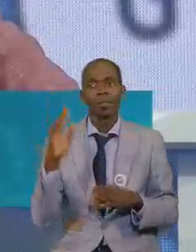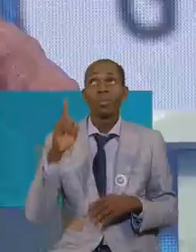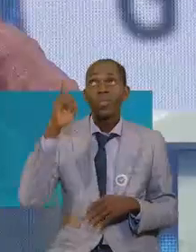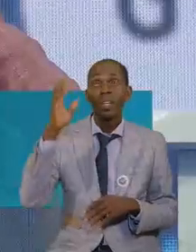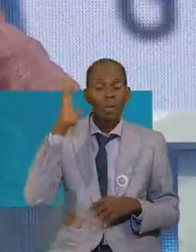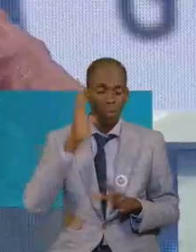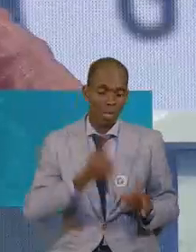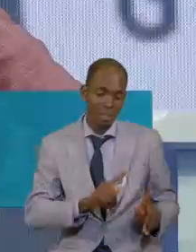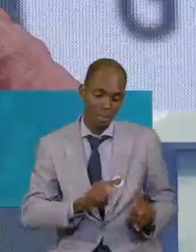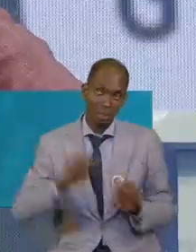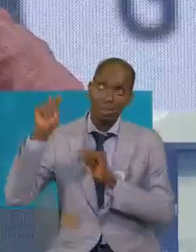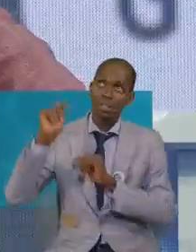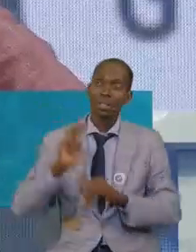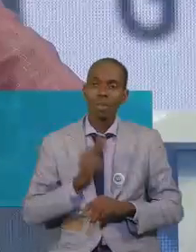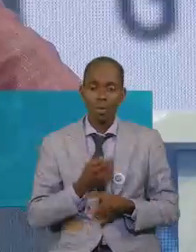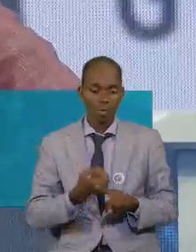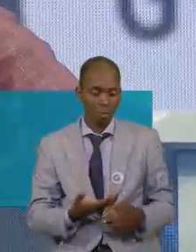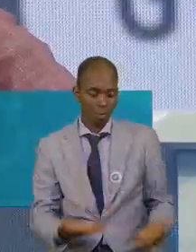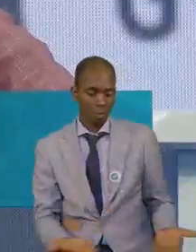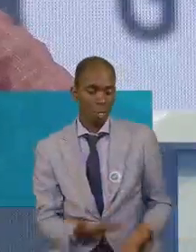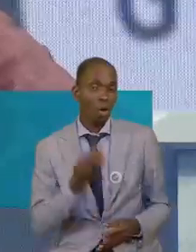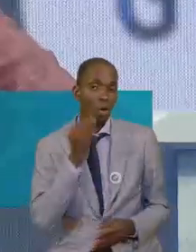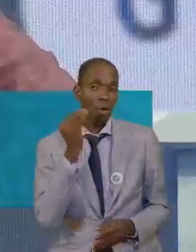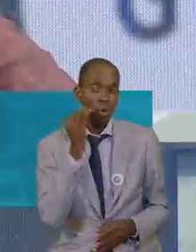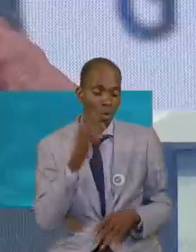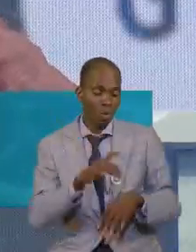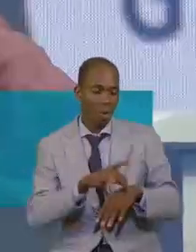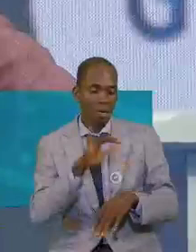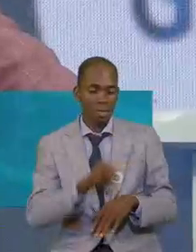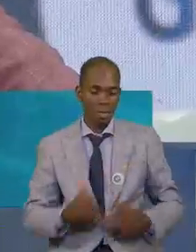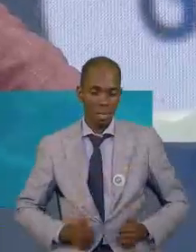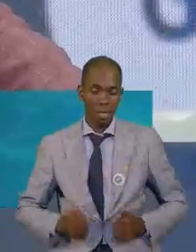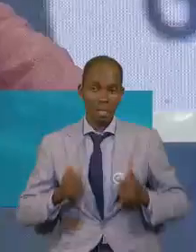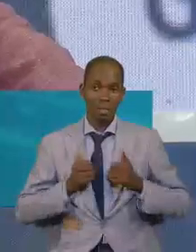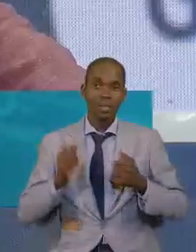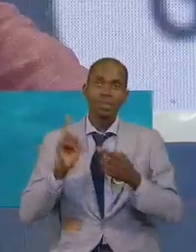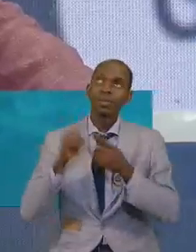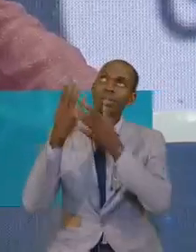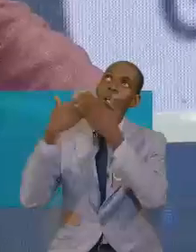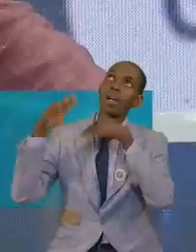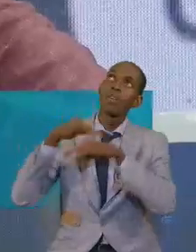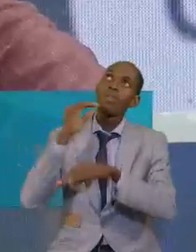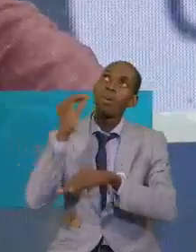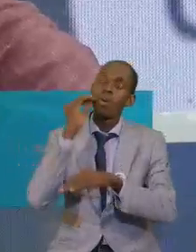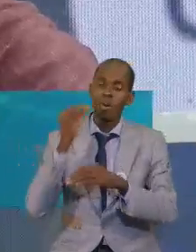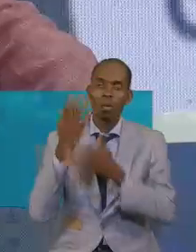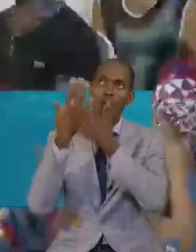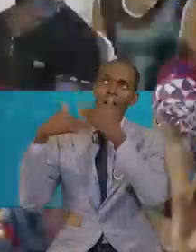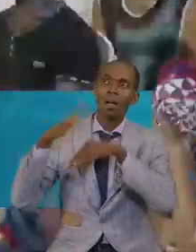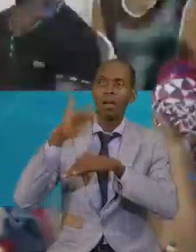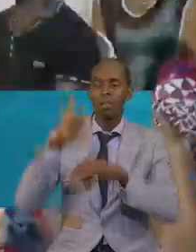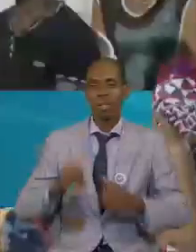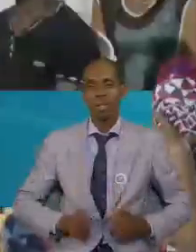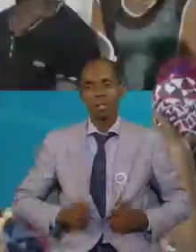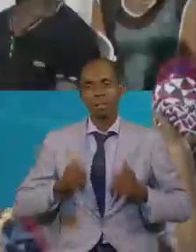us from our earthly home, earthly address, to the heavenly home, heavenly address.